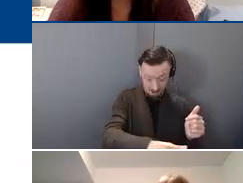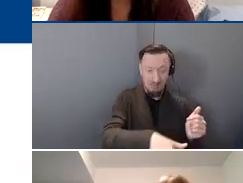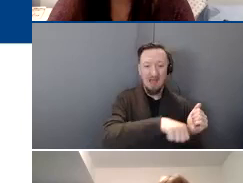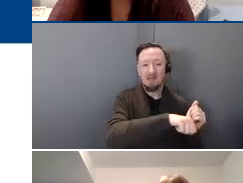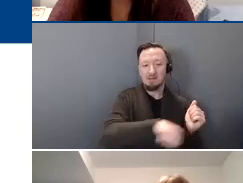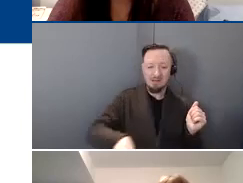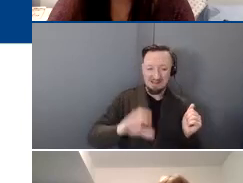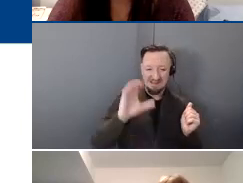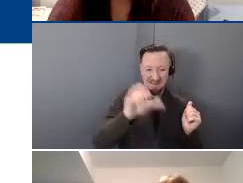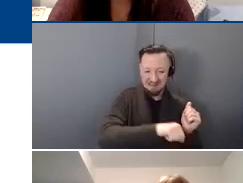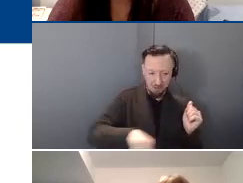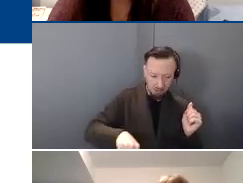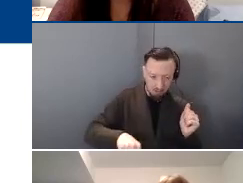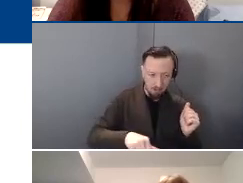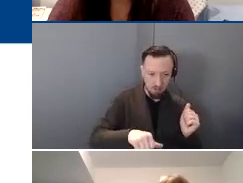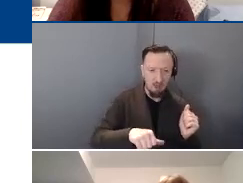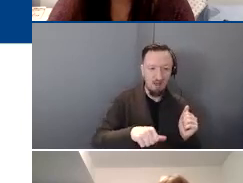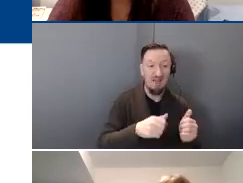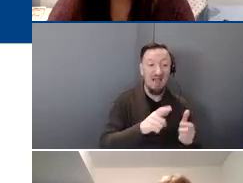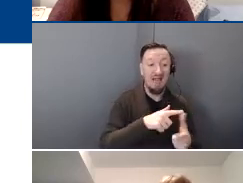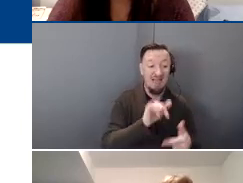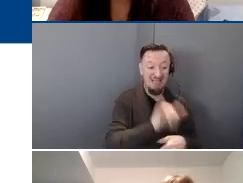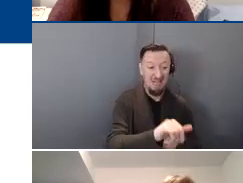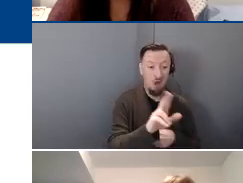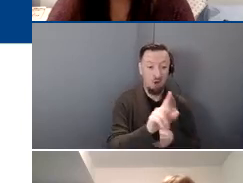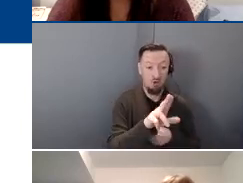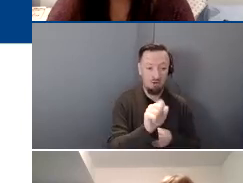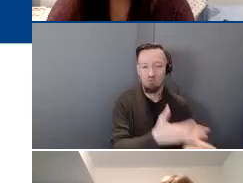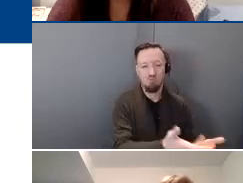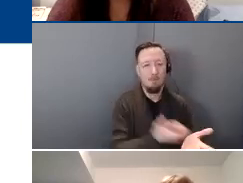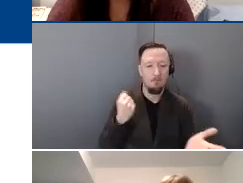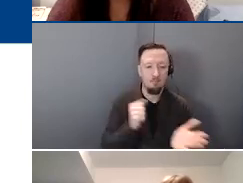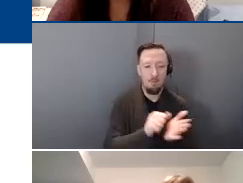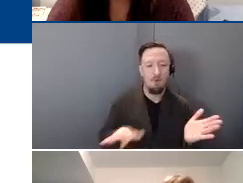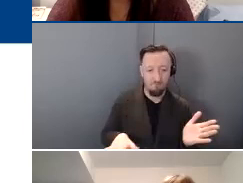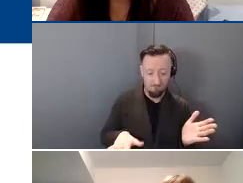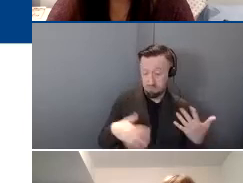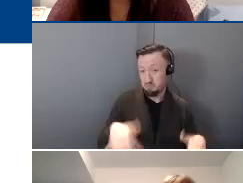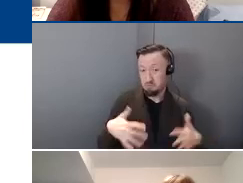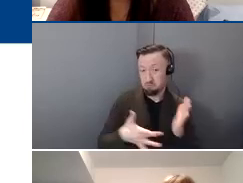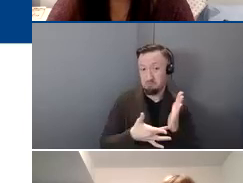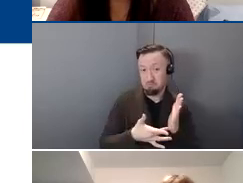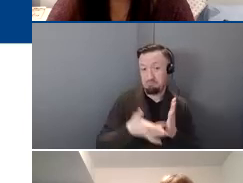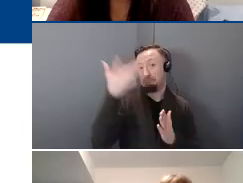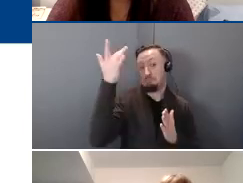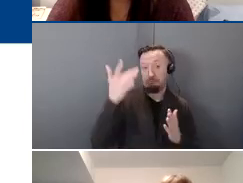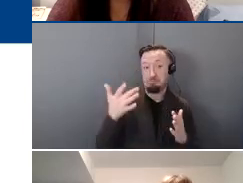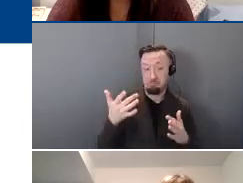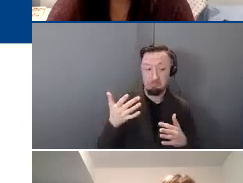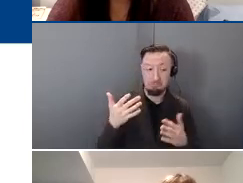that this is how far we've come with medical technology, that we can actually do this. So I thought that was